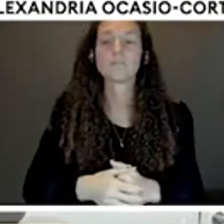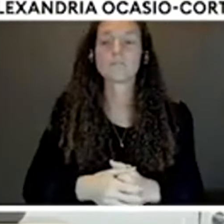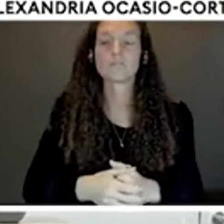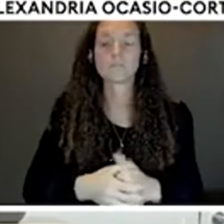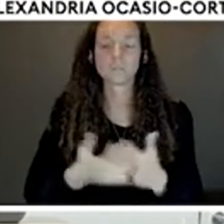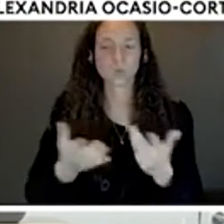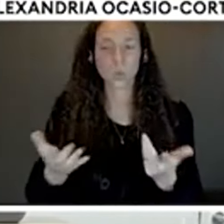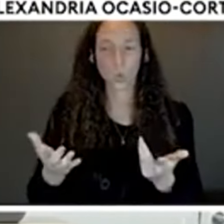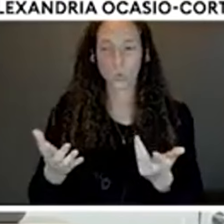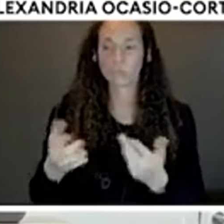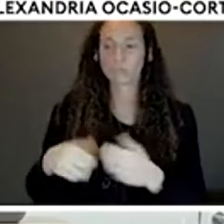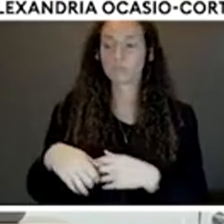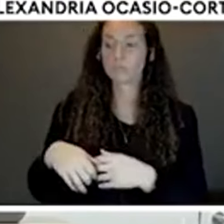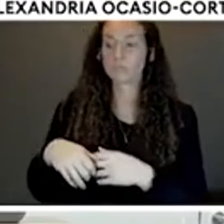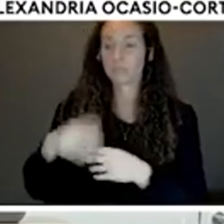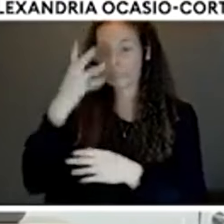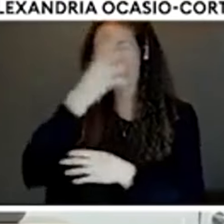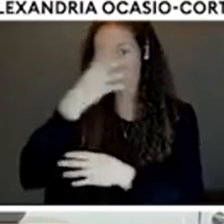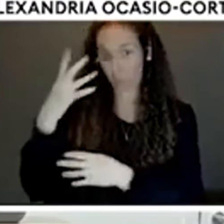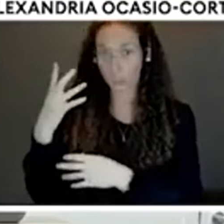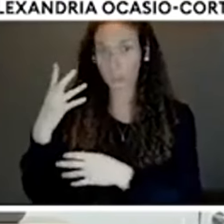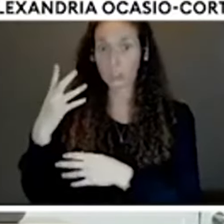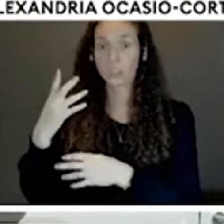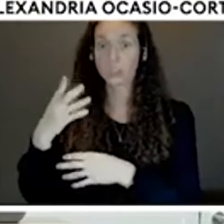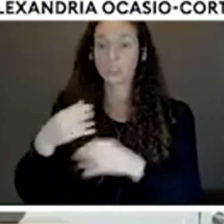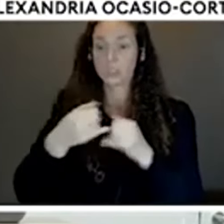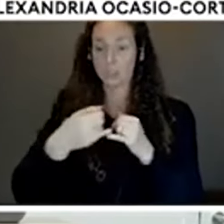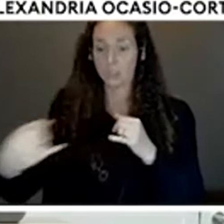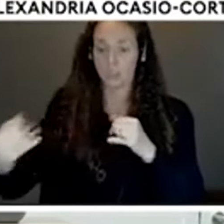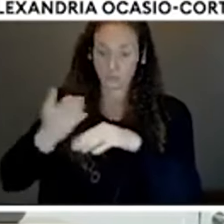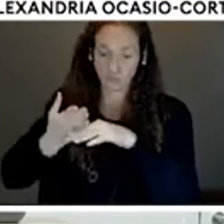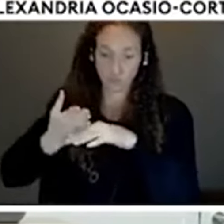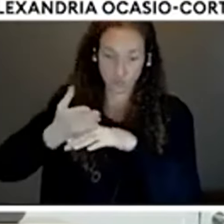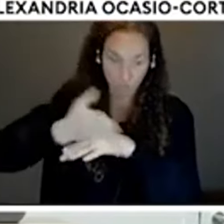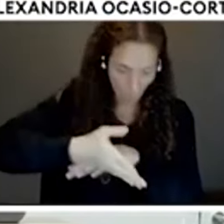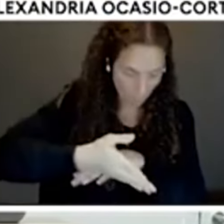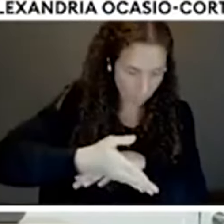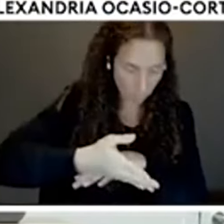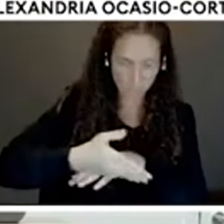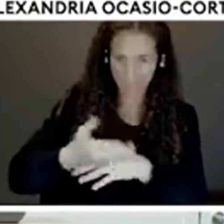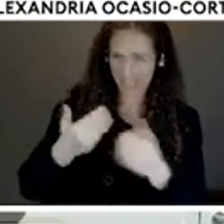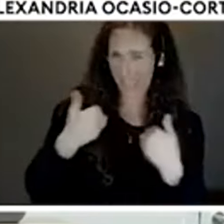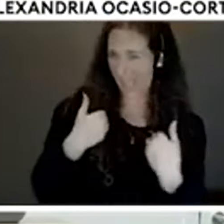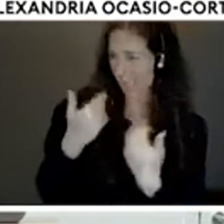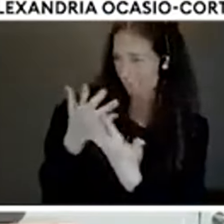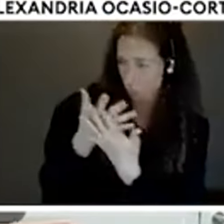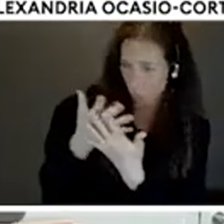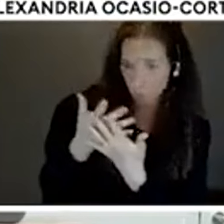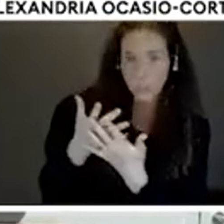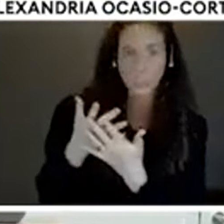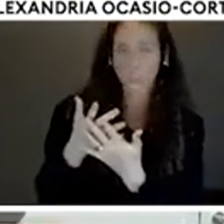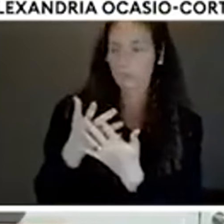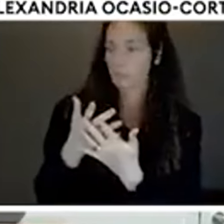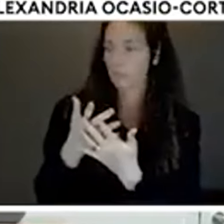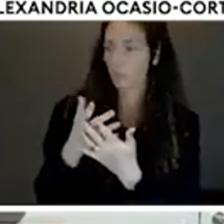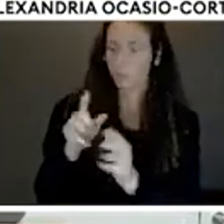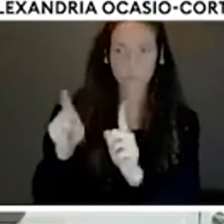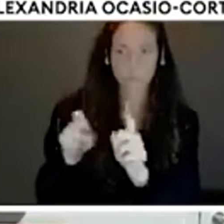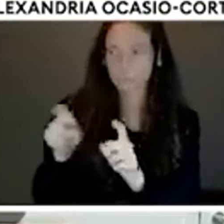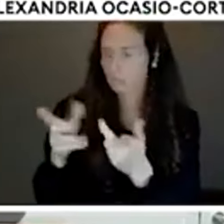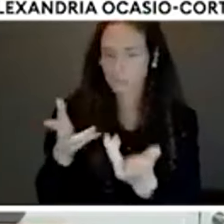border instead of just letting everybody come in as a free-for-all? I understand you have some people that are coming